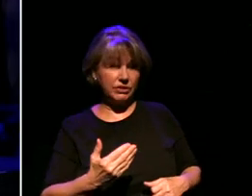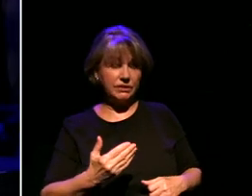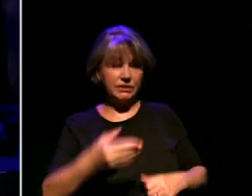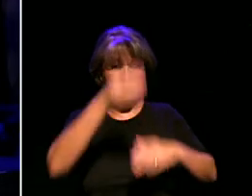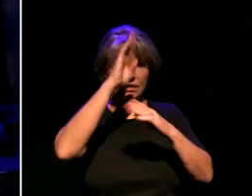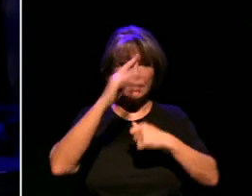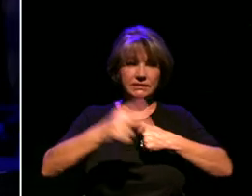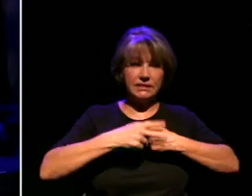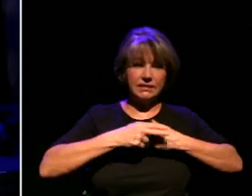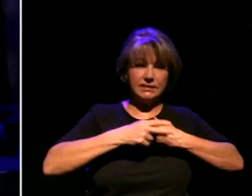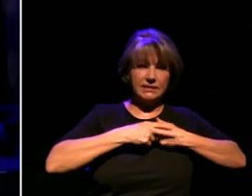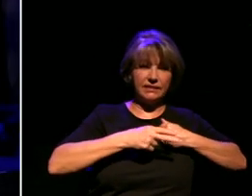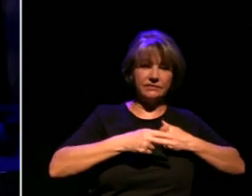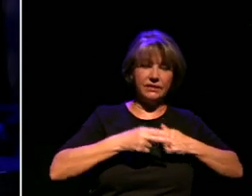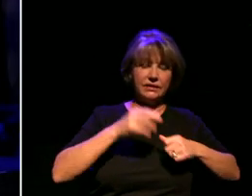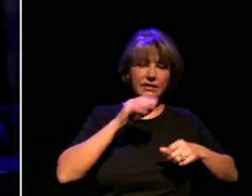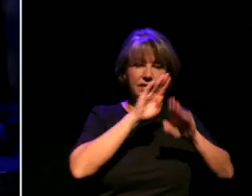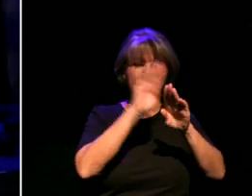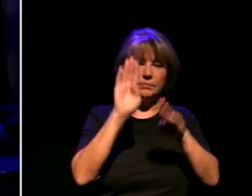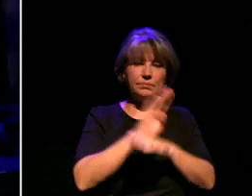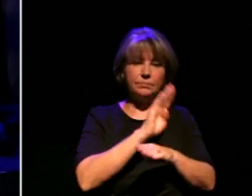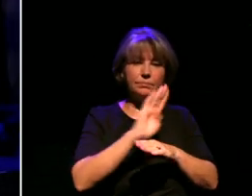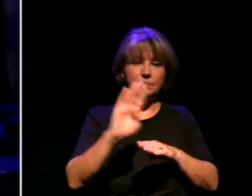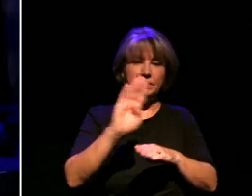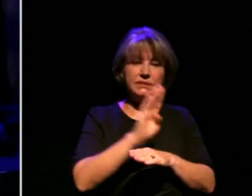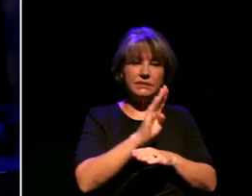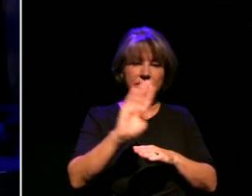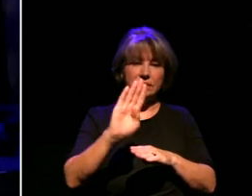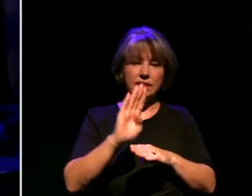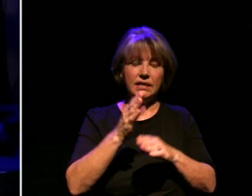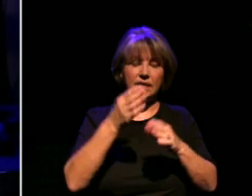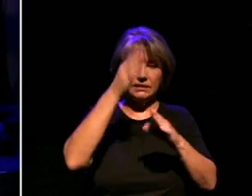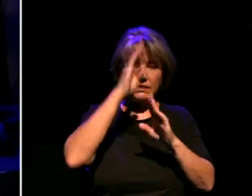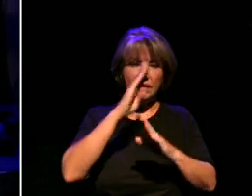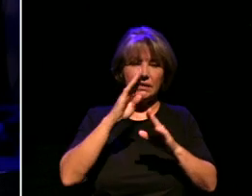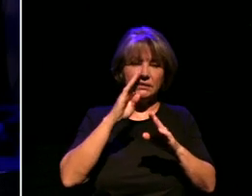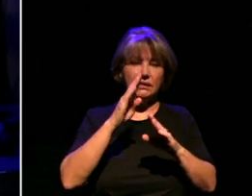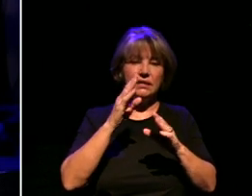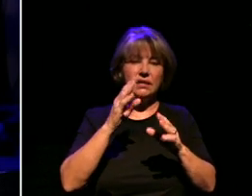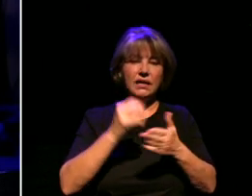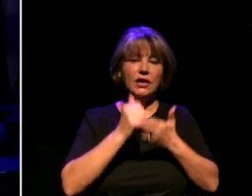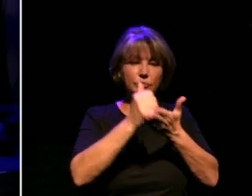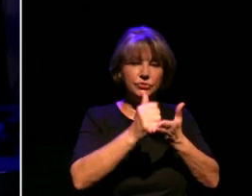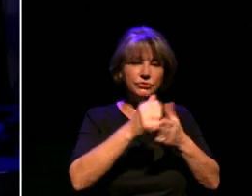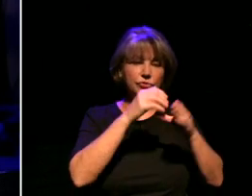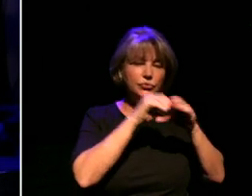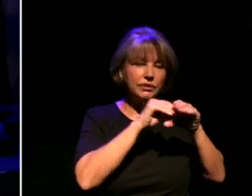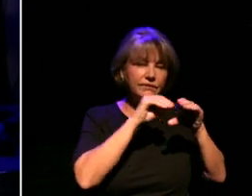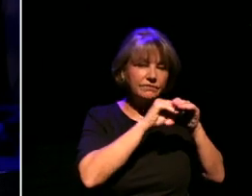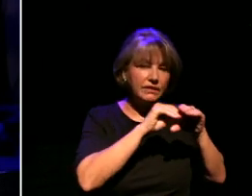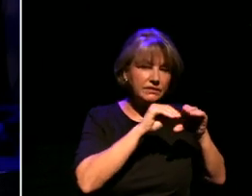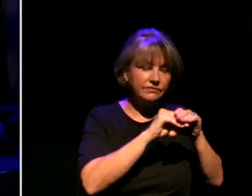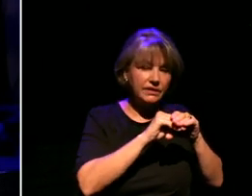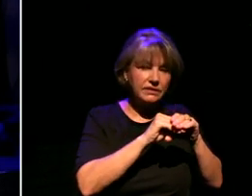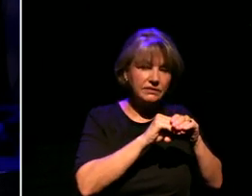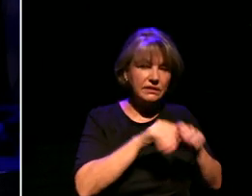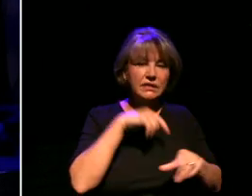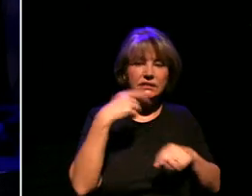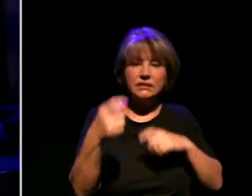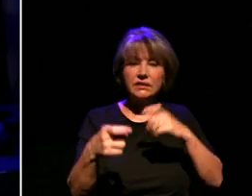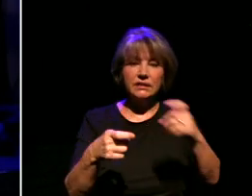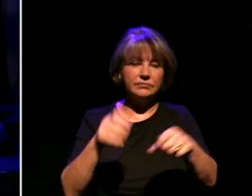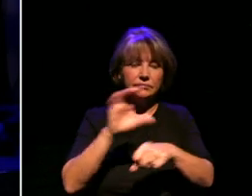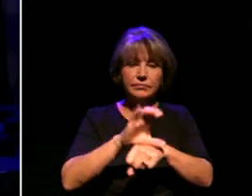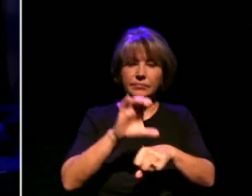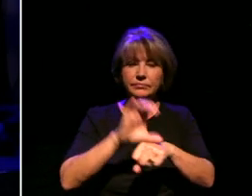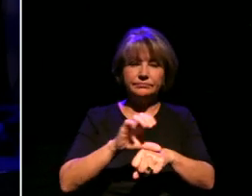business. And we invest in him when we have opportunity for blessing others, whether it's giving to the church or